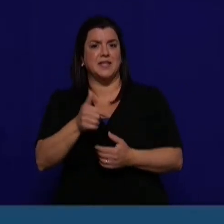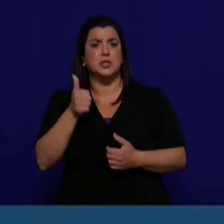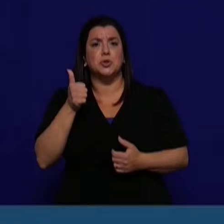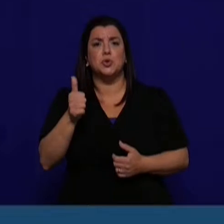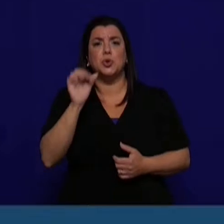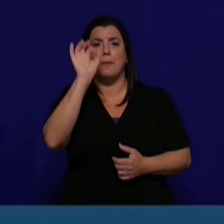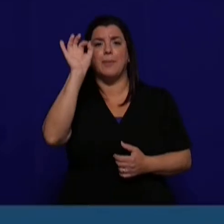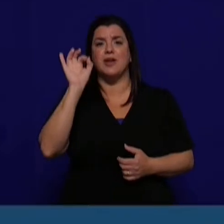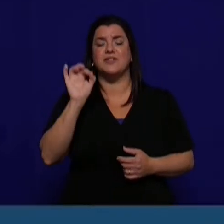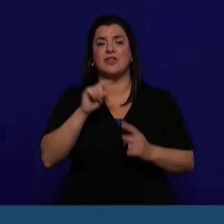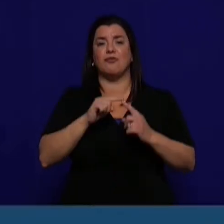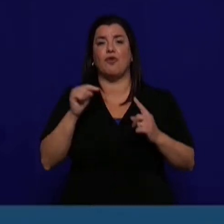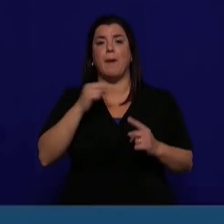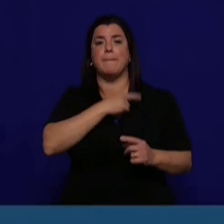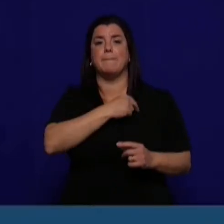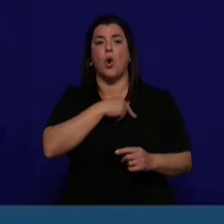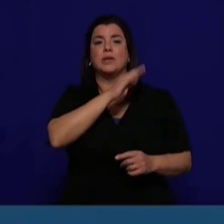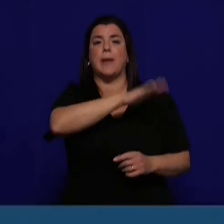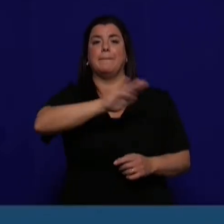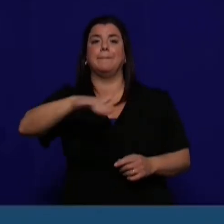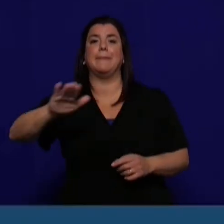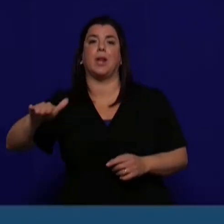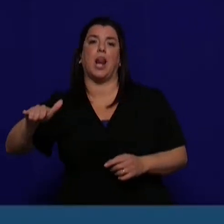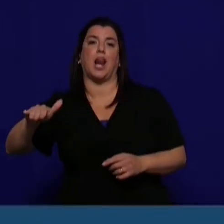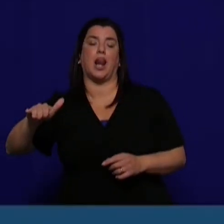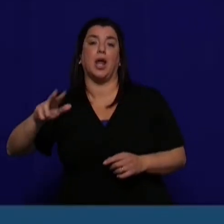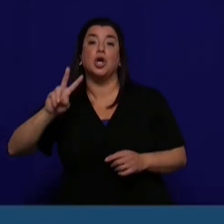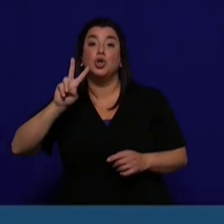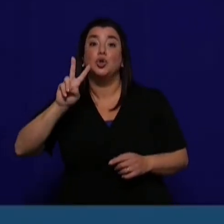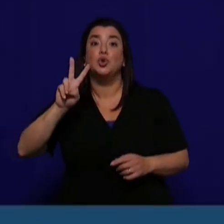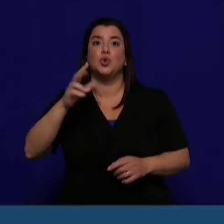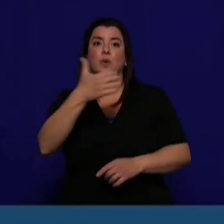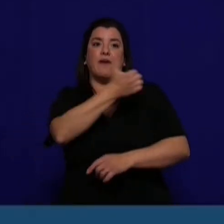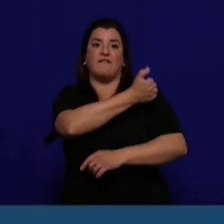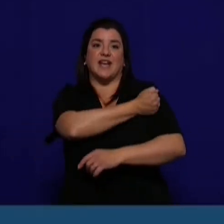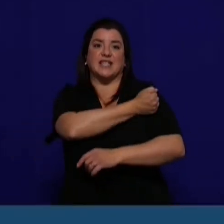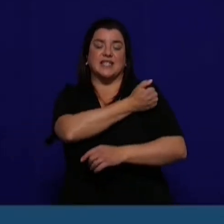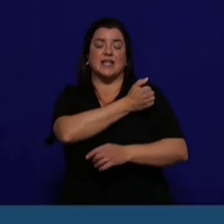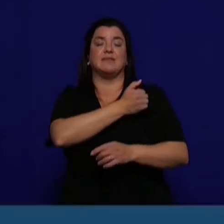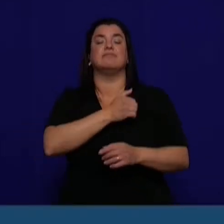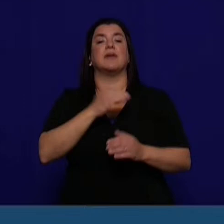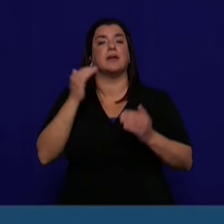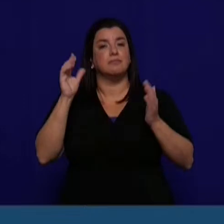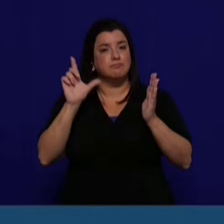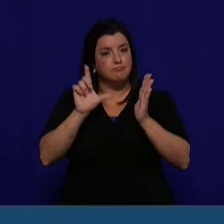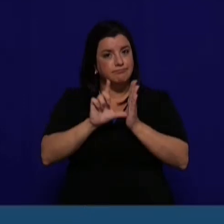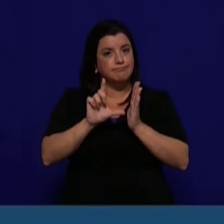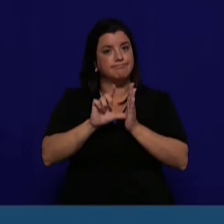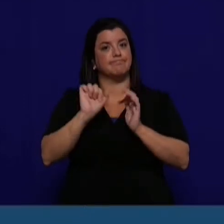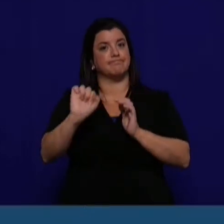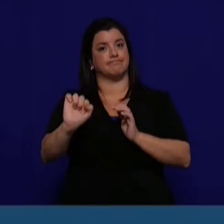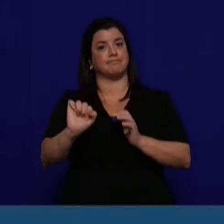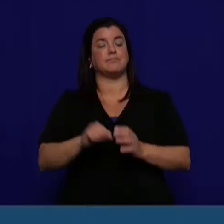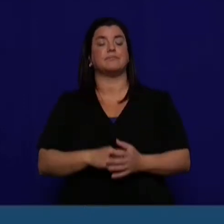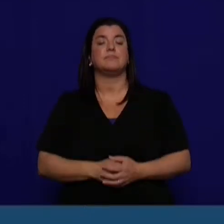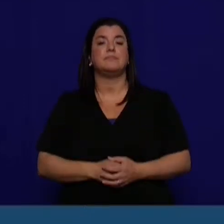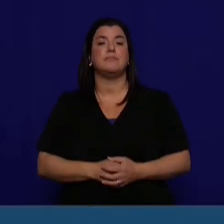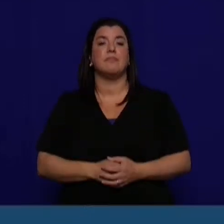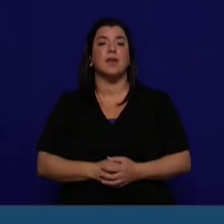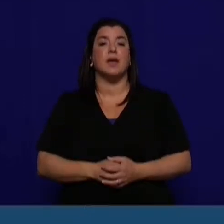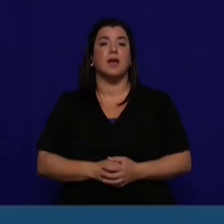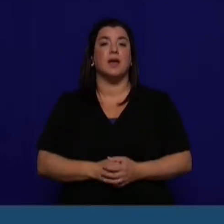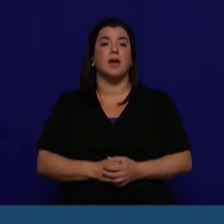population who are already having 2 doses in accordance with the manufacturer's instructions. As I said, we